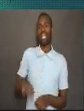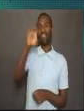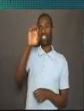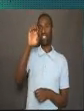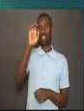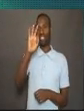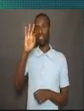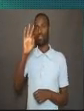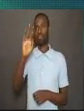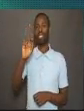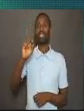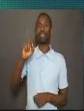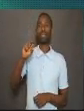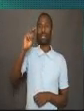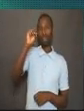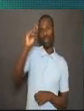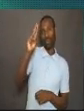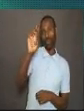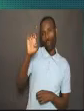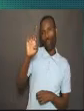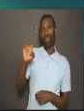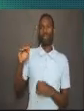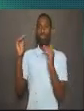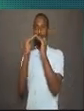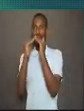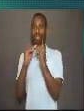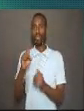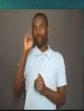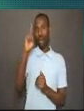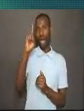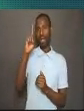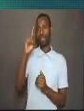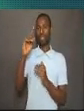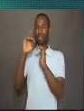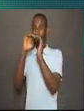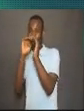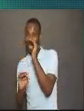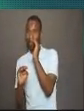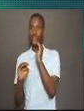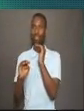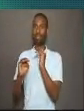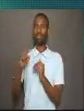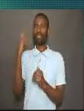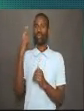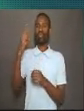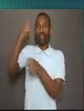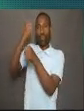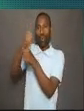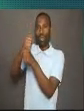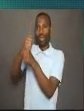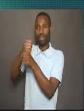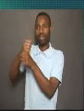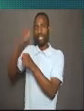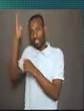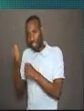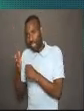efficiency equals 1 minus useful work out divided by